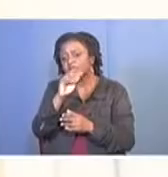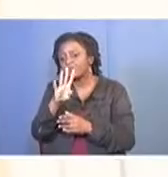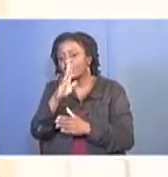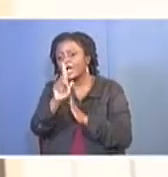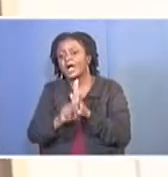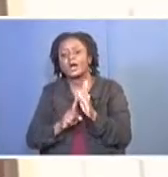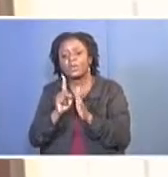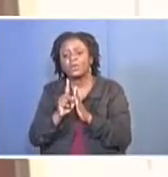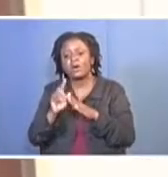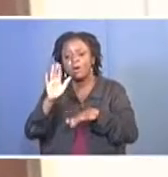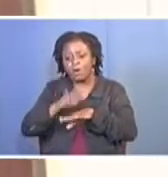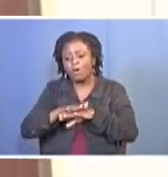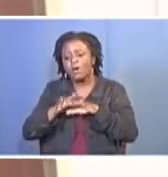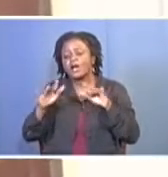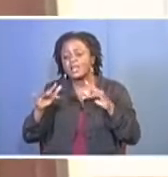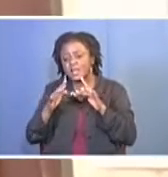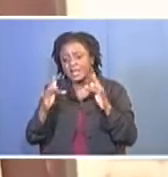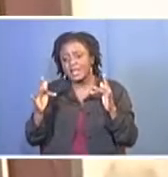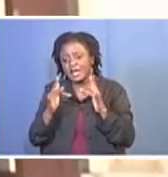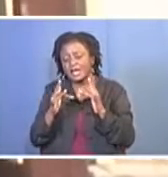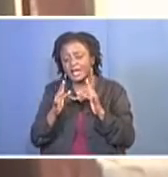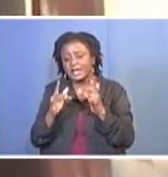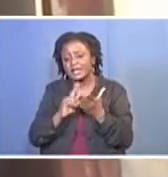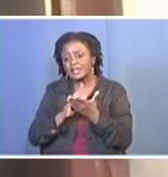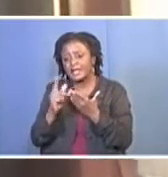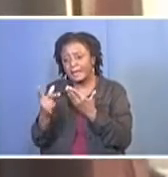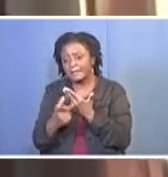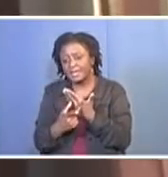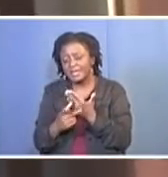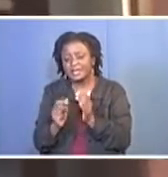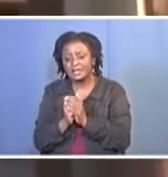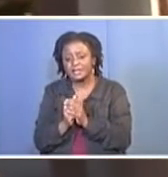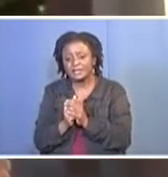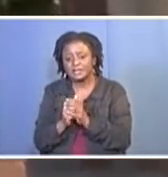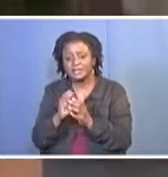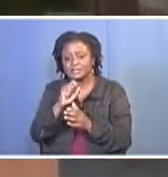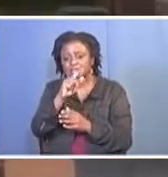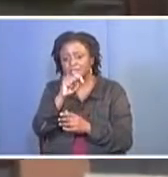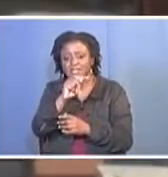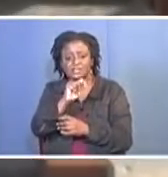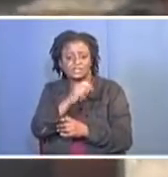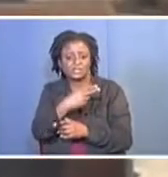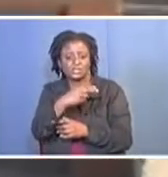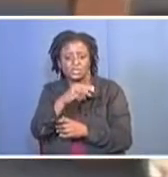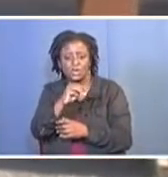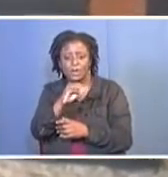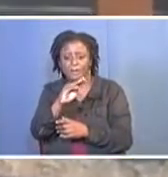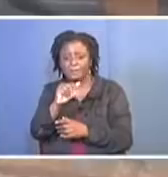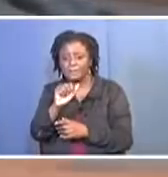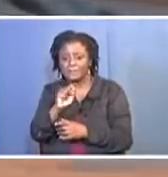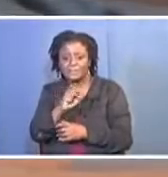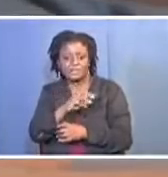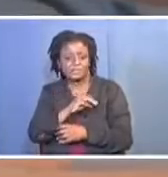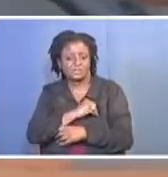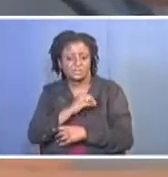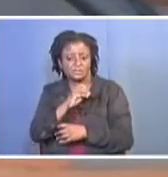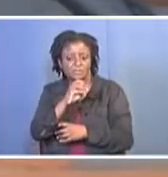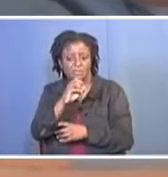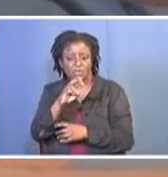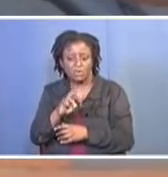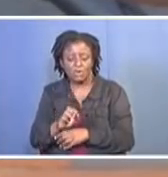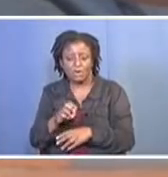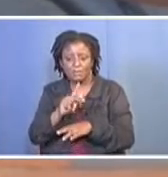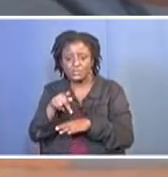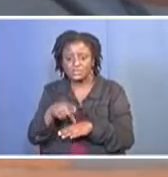campaign. St. Thomas More Principal Dr. Renee Mortimer is excited for the week ahead. And we're so proud